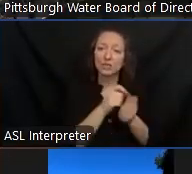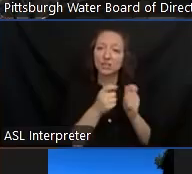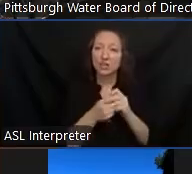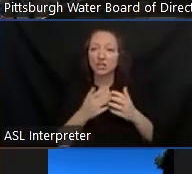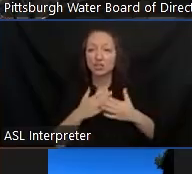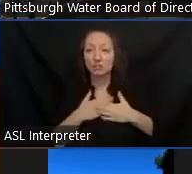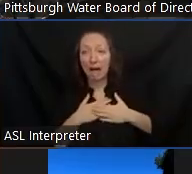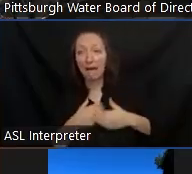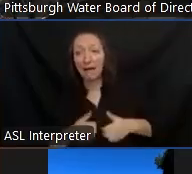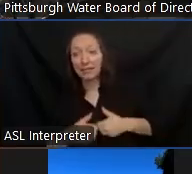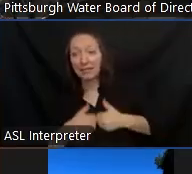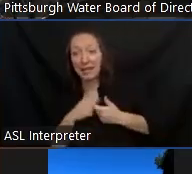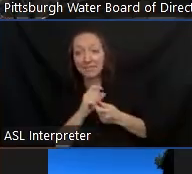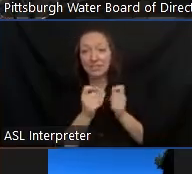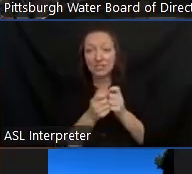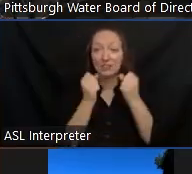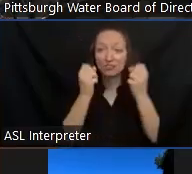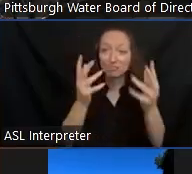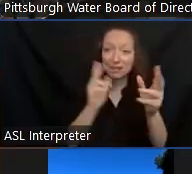changed the life of so many.